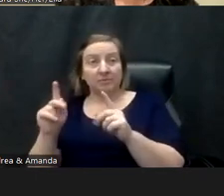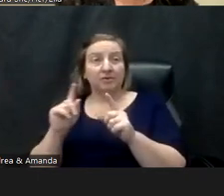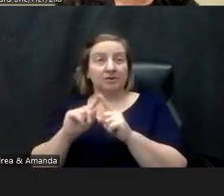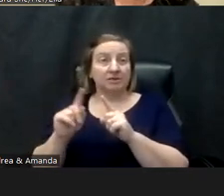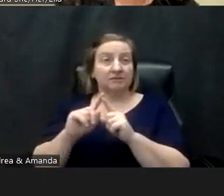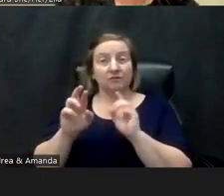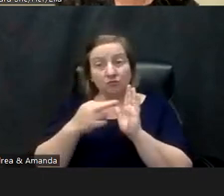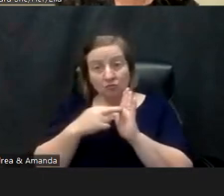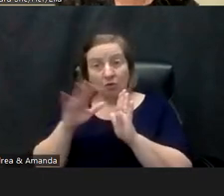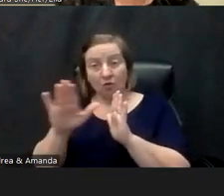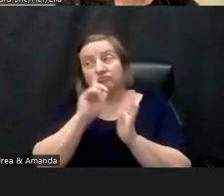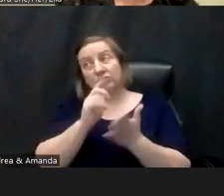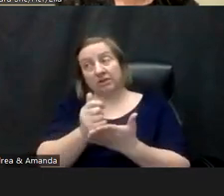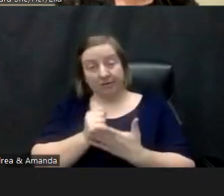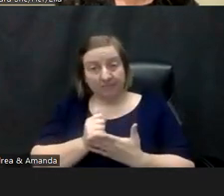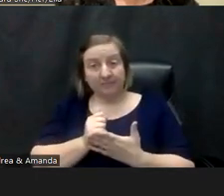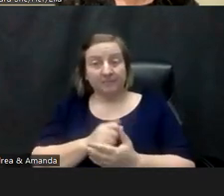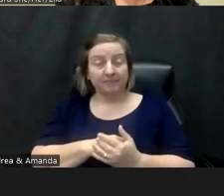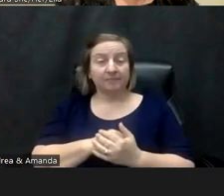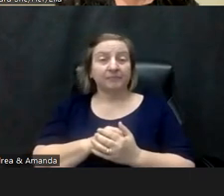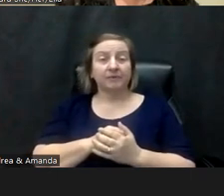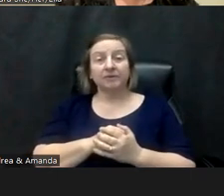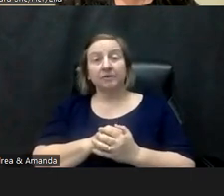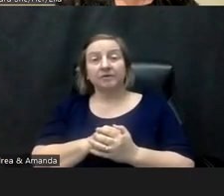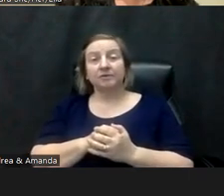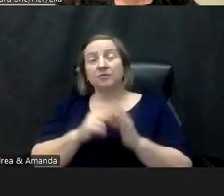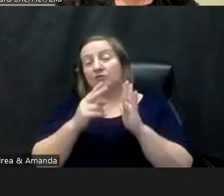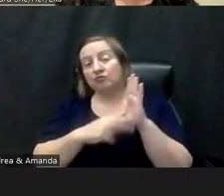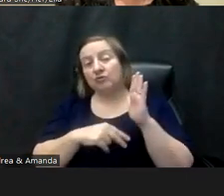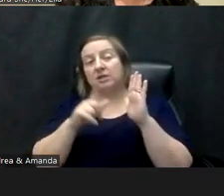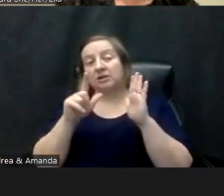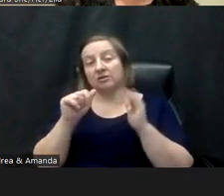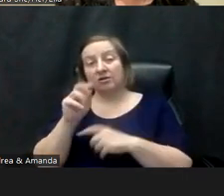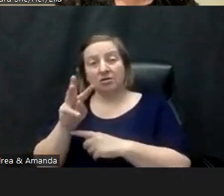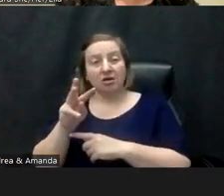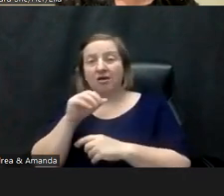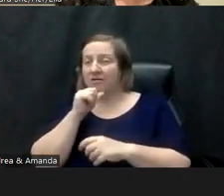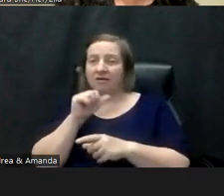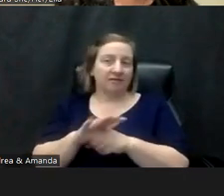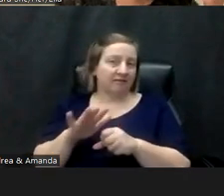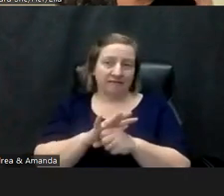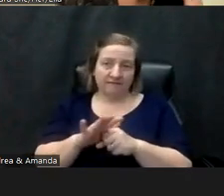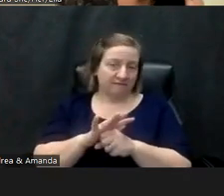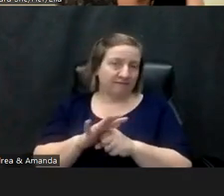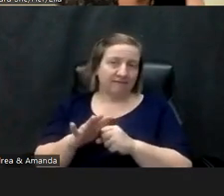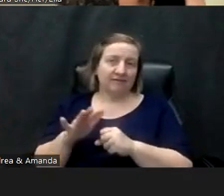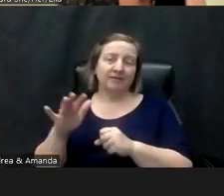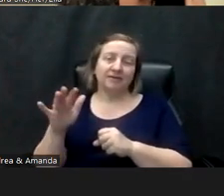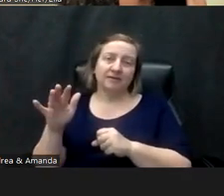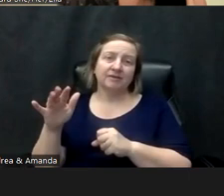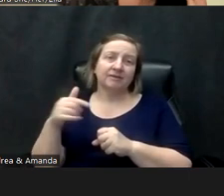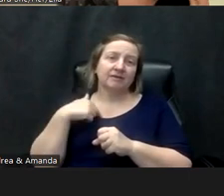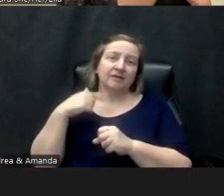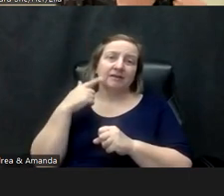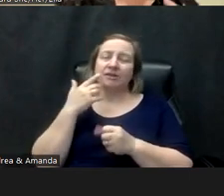different roles was helpful. So just reading the law wasn't enough, you know? So yeah, I think